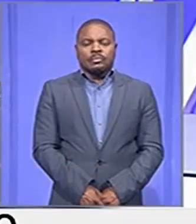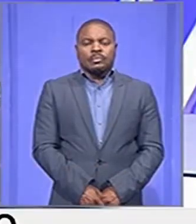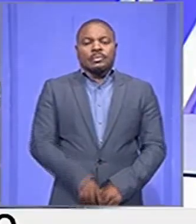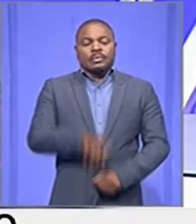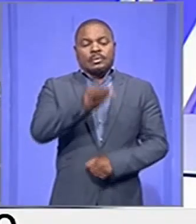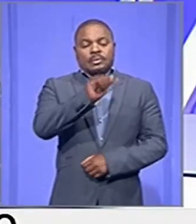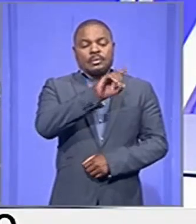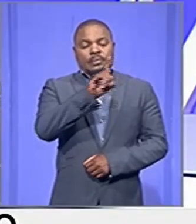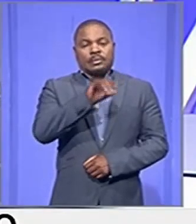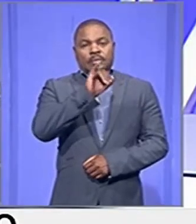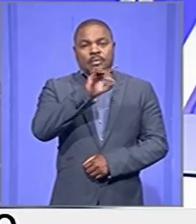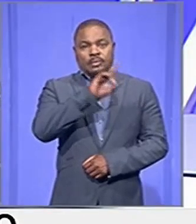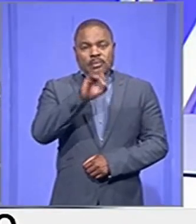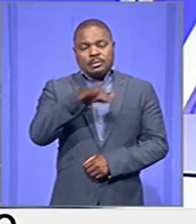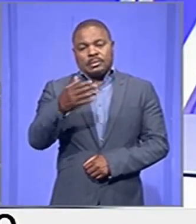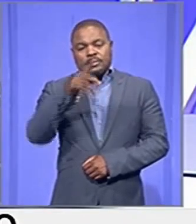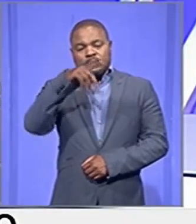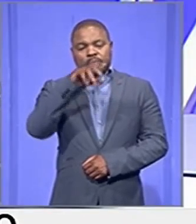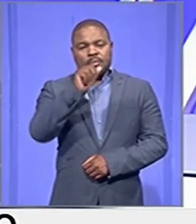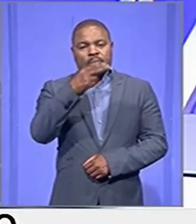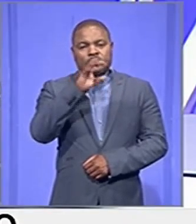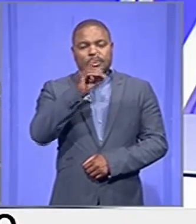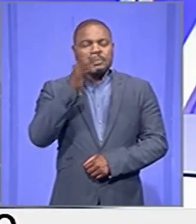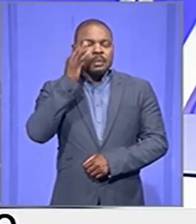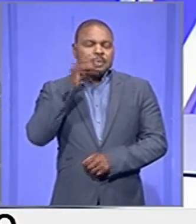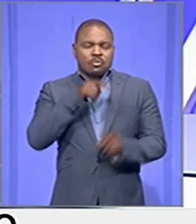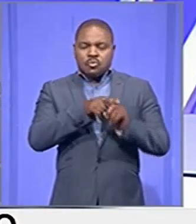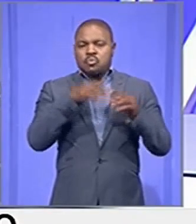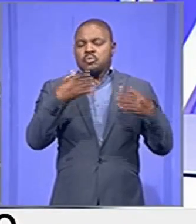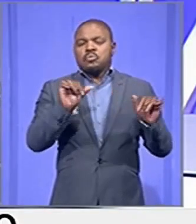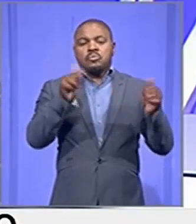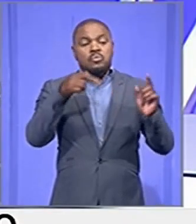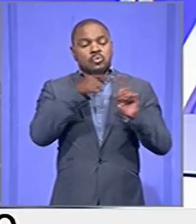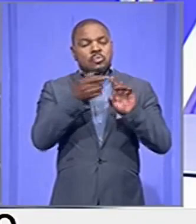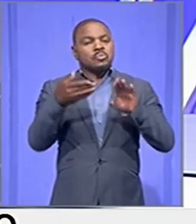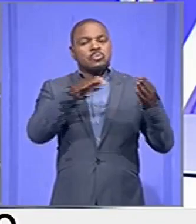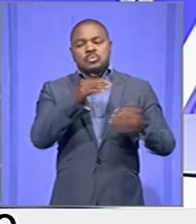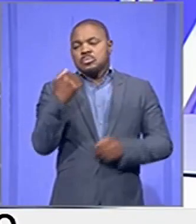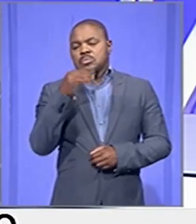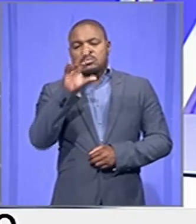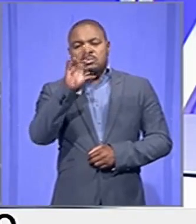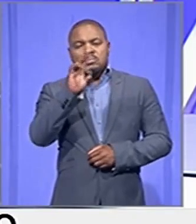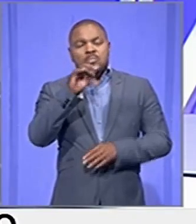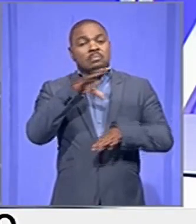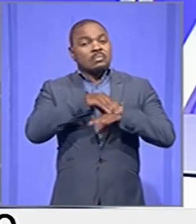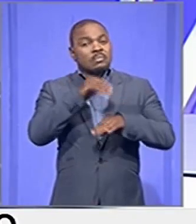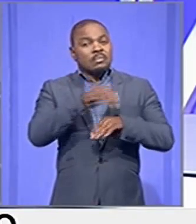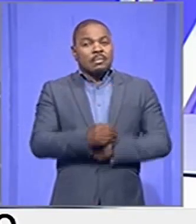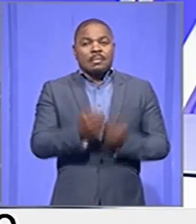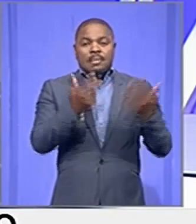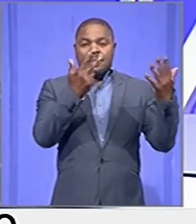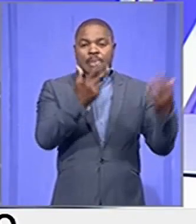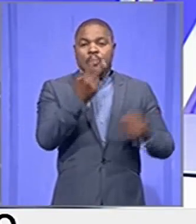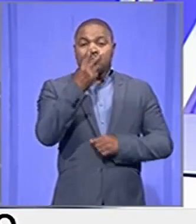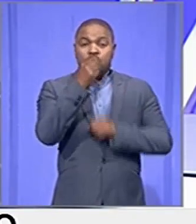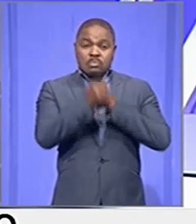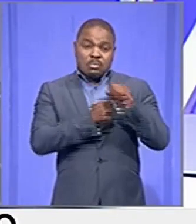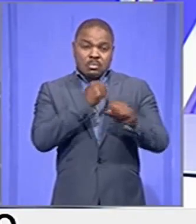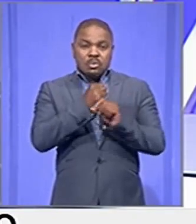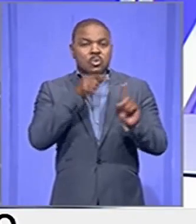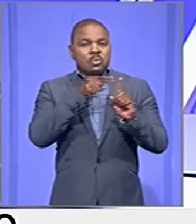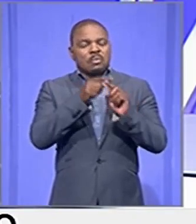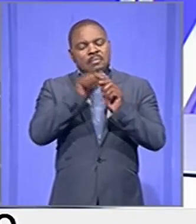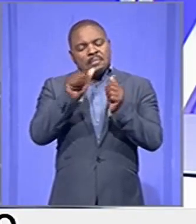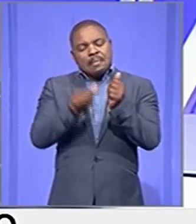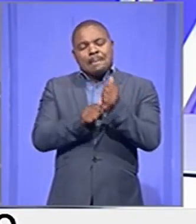Aziz Party o thuletswa ka ba le nqosa le hlwahlwa. Party ya hlokahetseng ka Laboraro a le dilemo tse 82 ebile